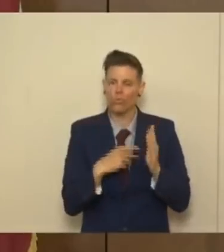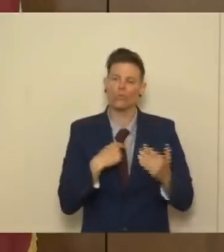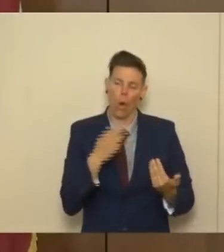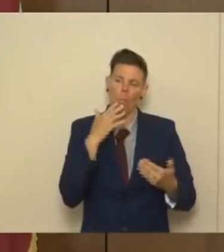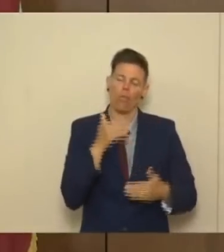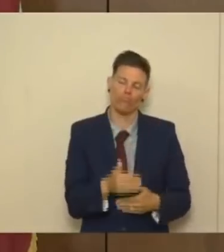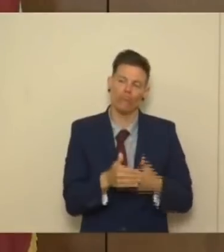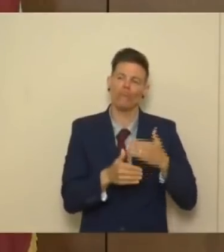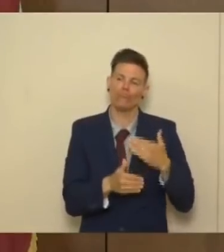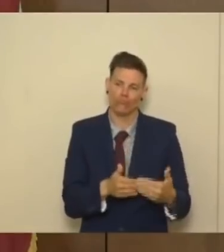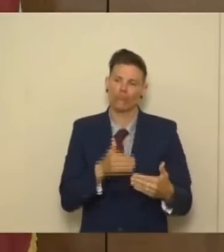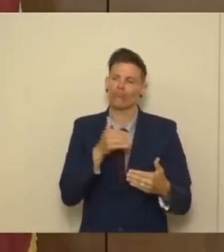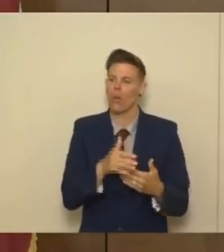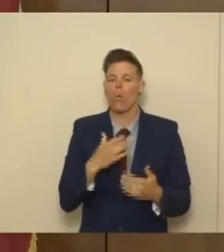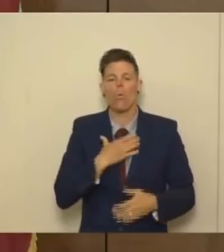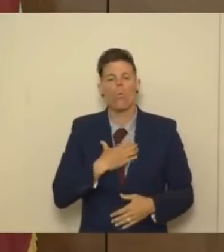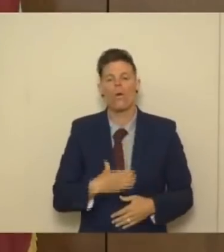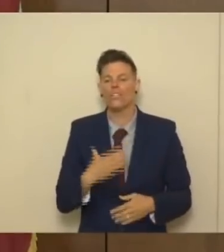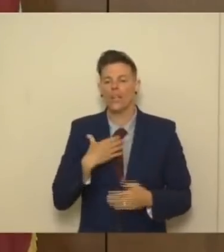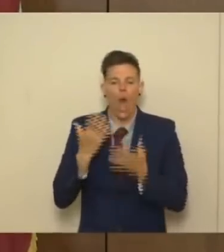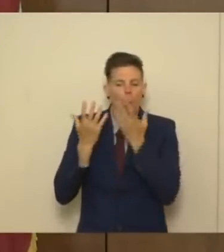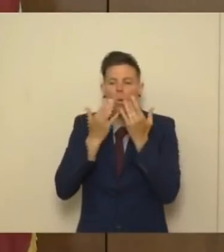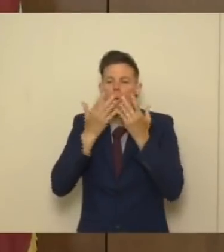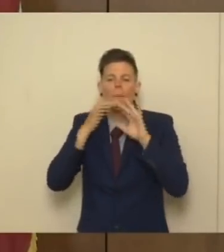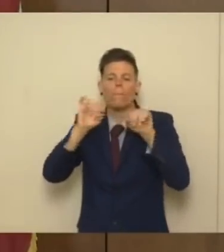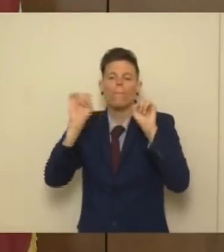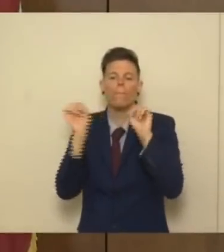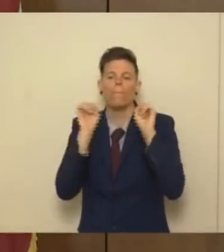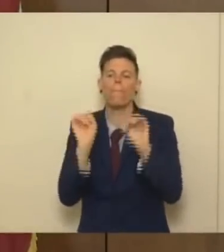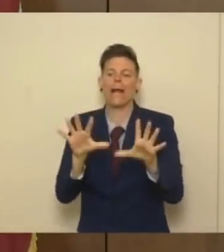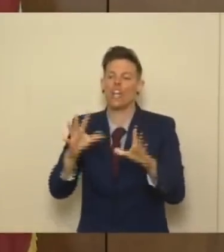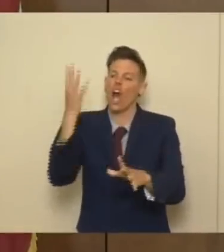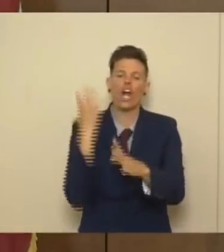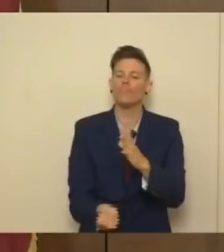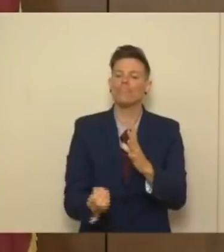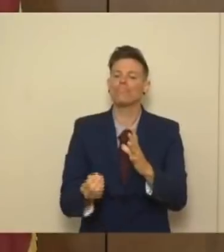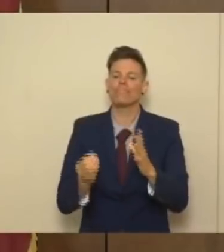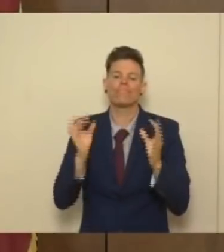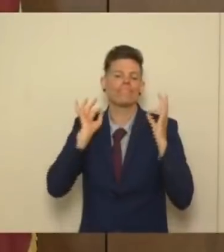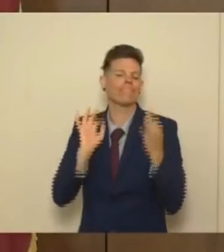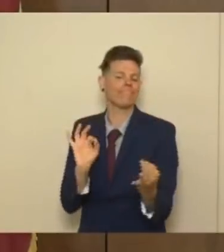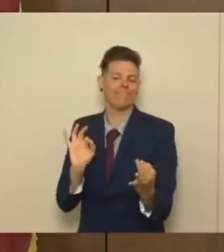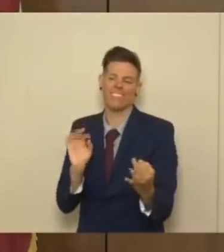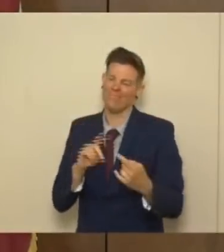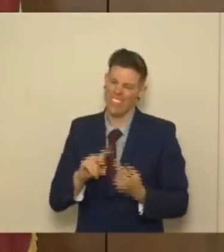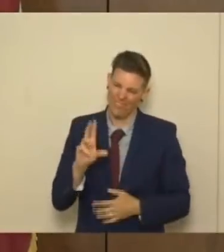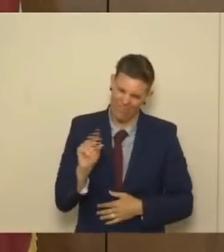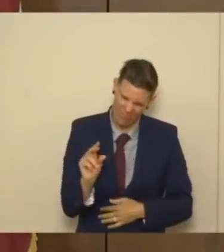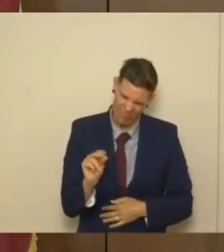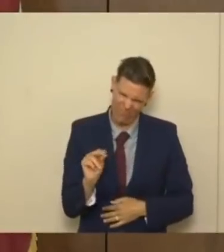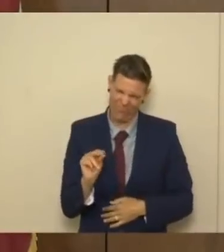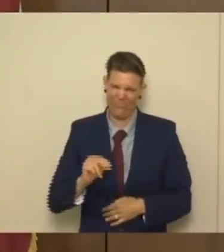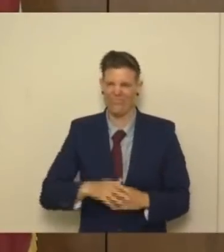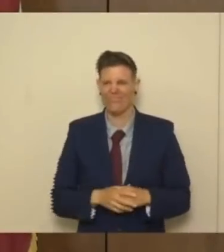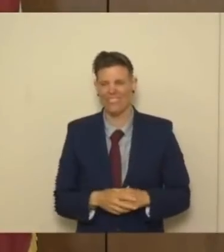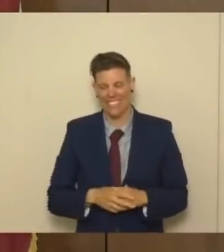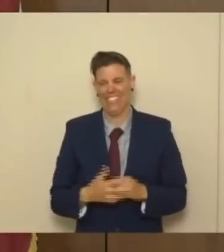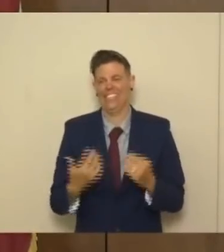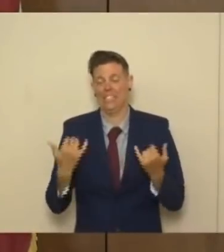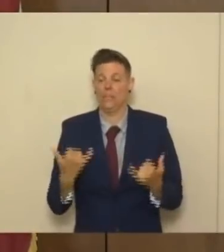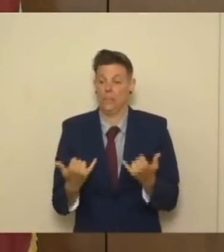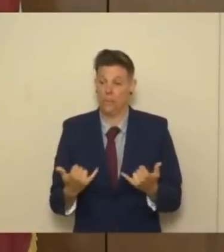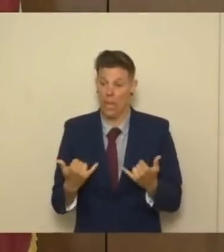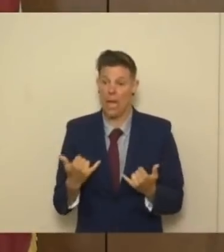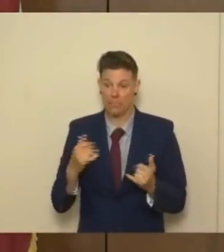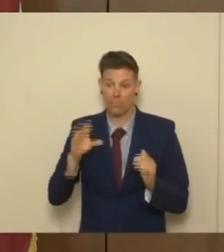go from, and I don't have a number, but based on what I saw today in photos from Albuquerque, and based on